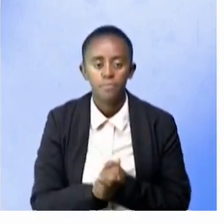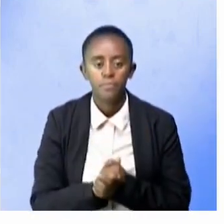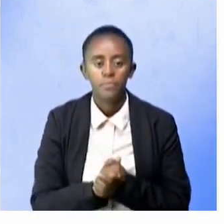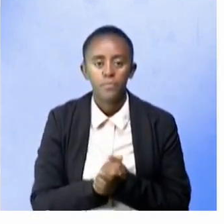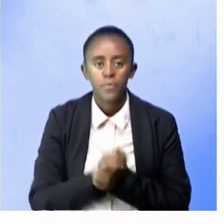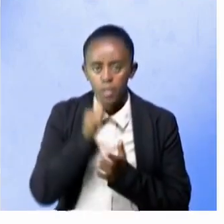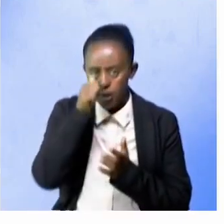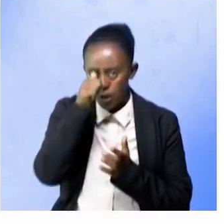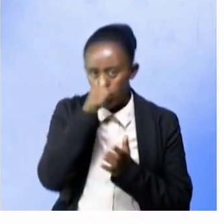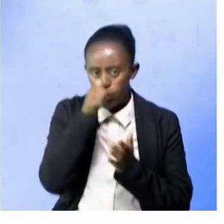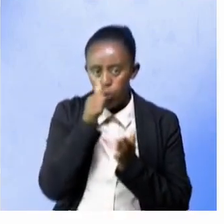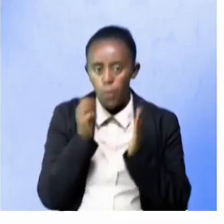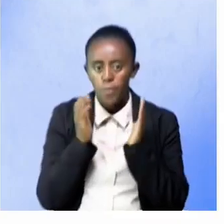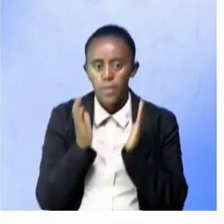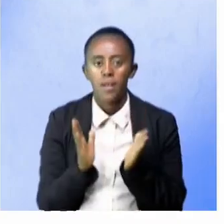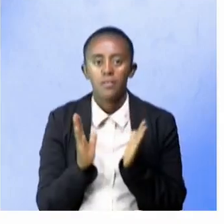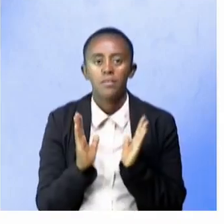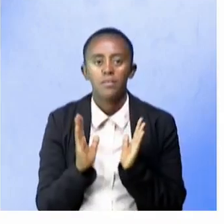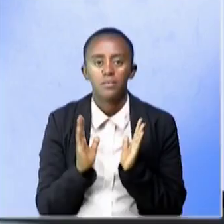Ethiopian.